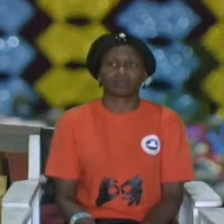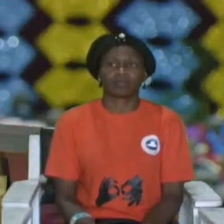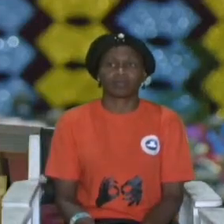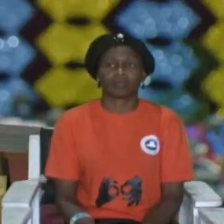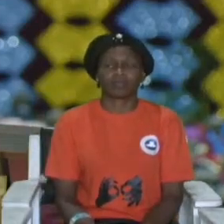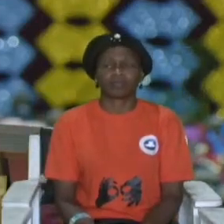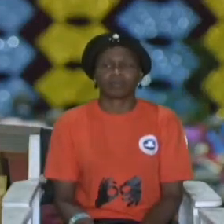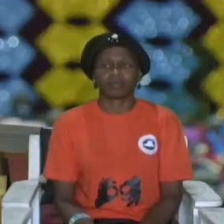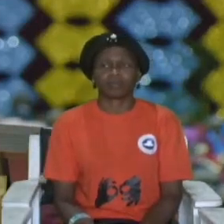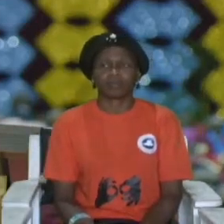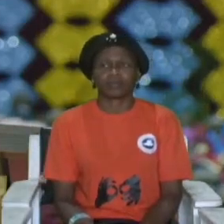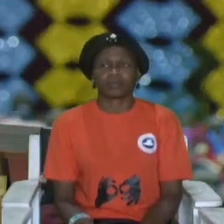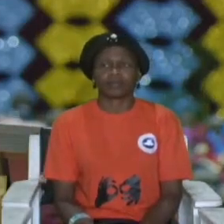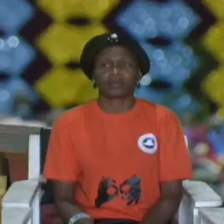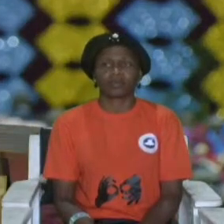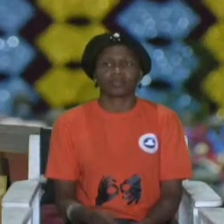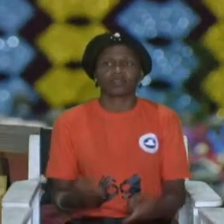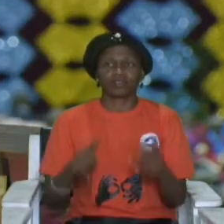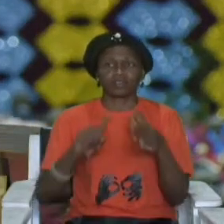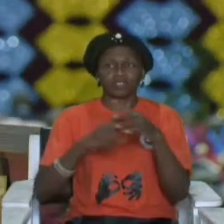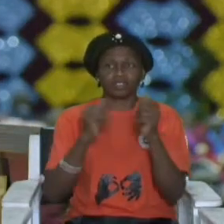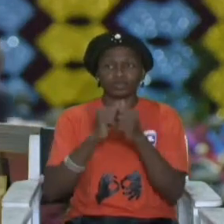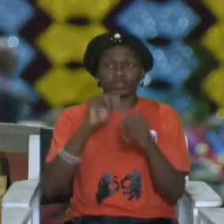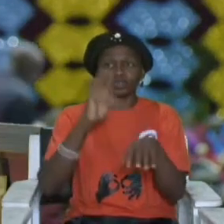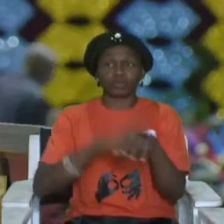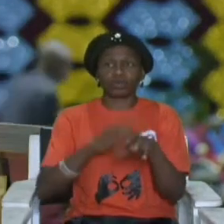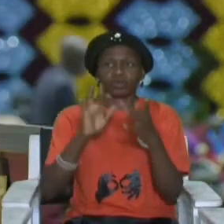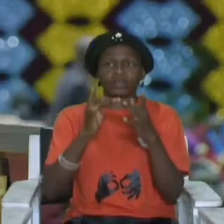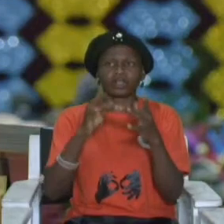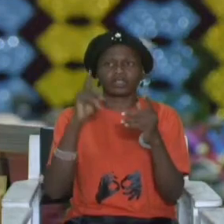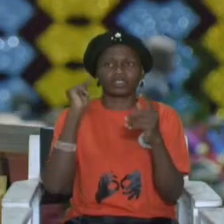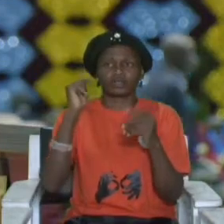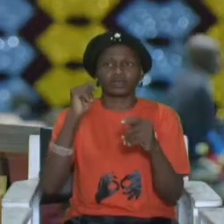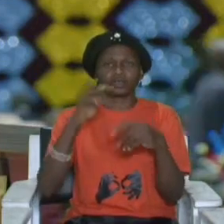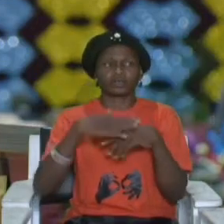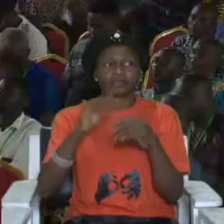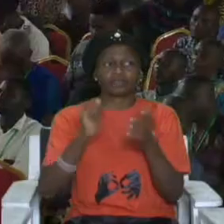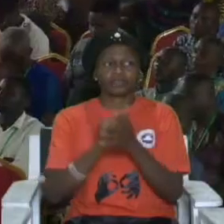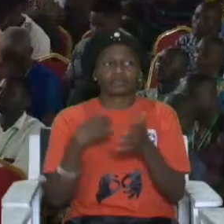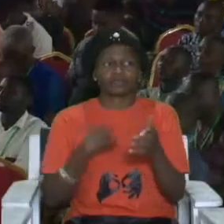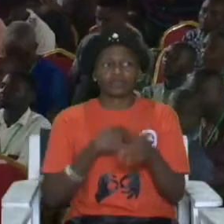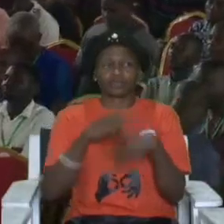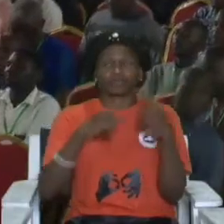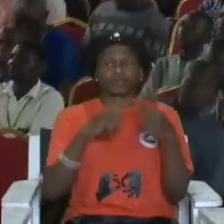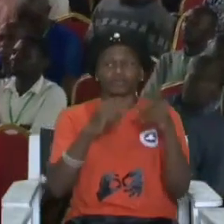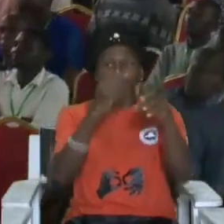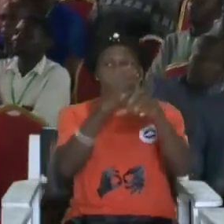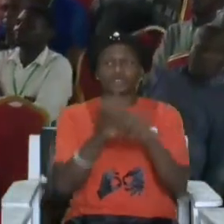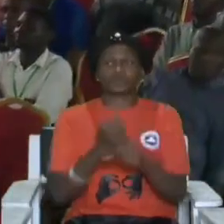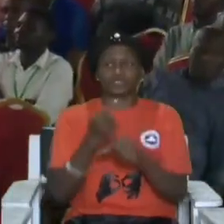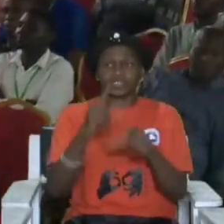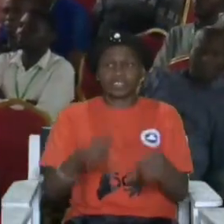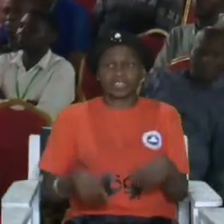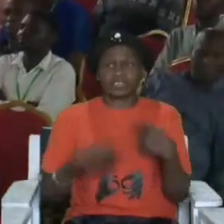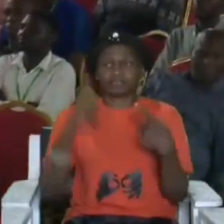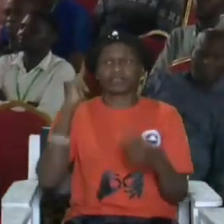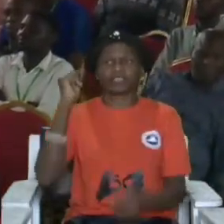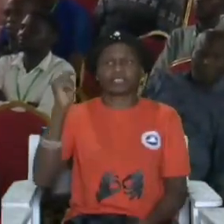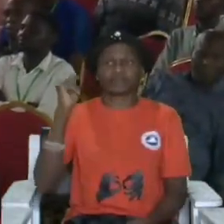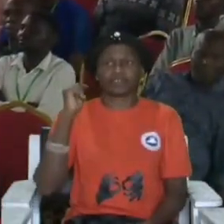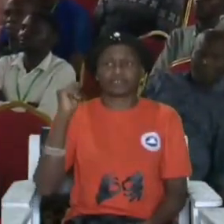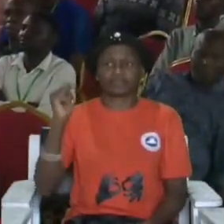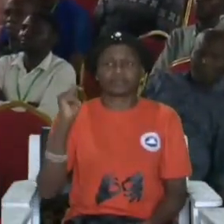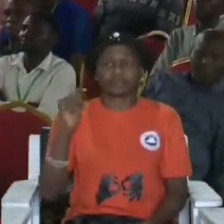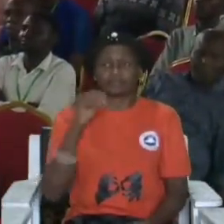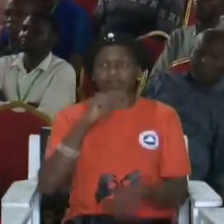We're going to start off first with the online testimonies, and afterwards we're going to receive the live testifiers.